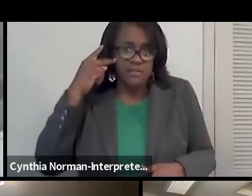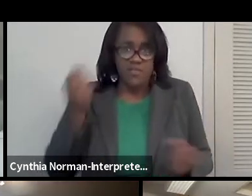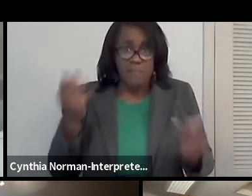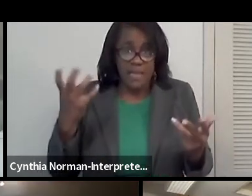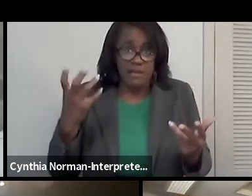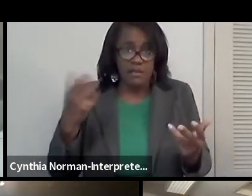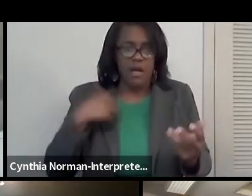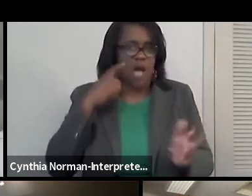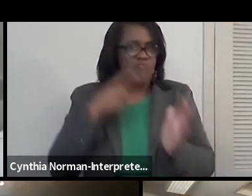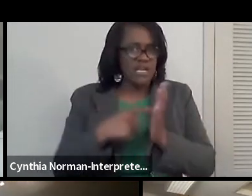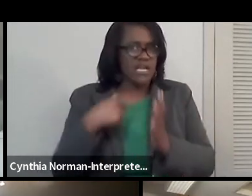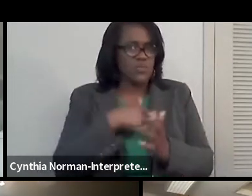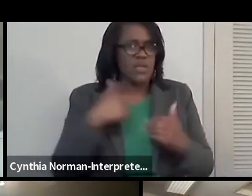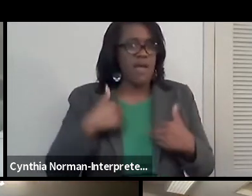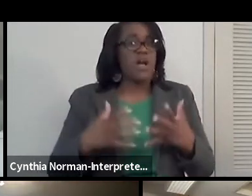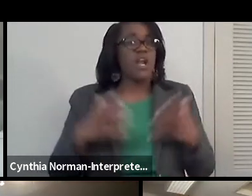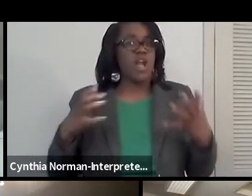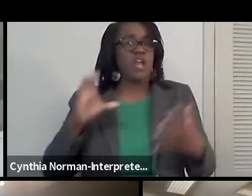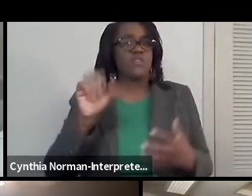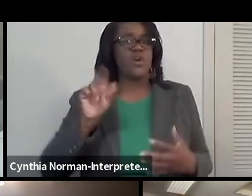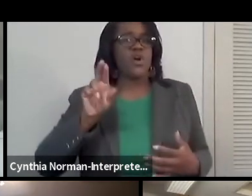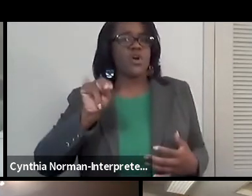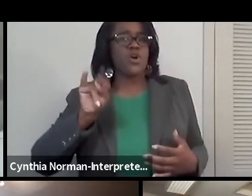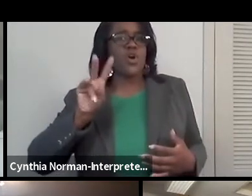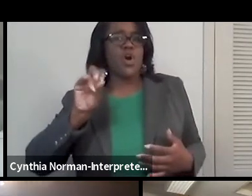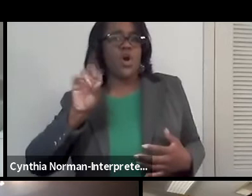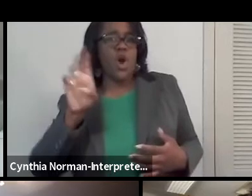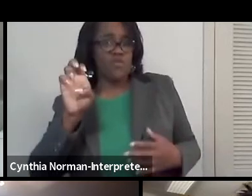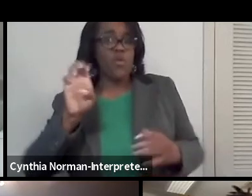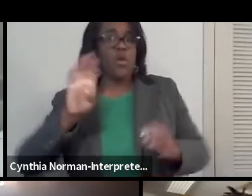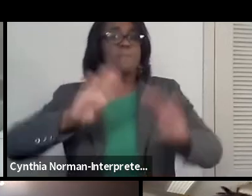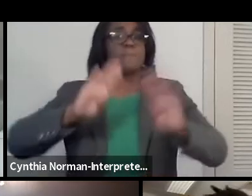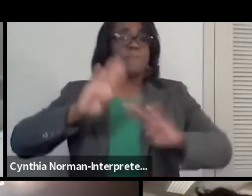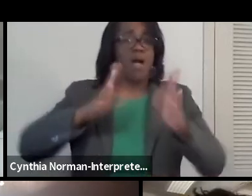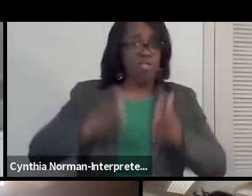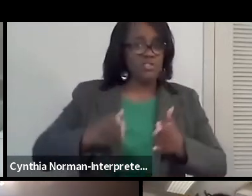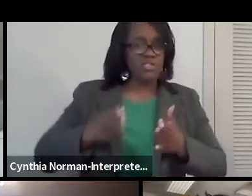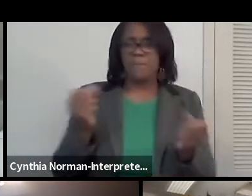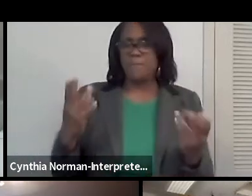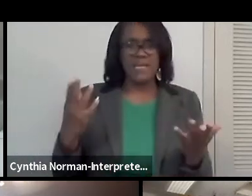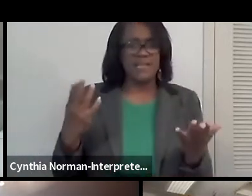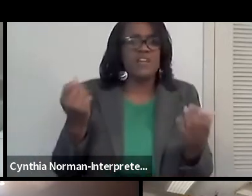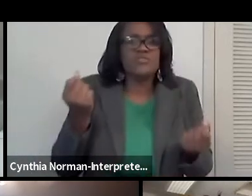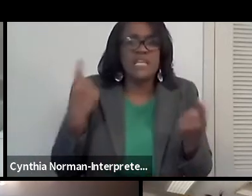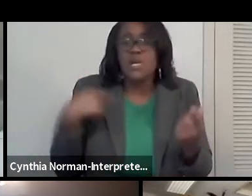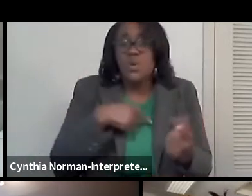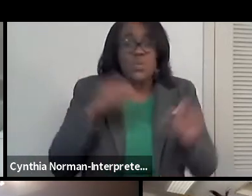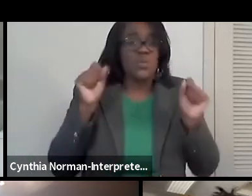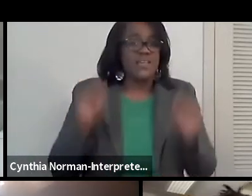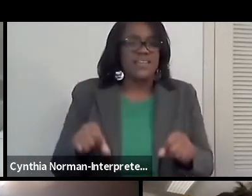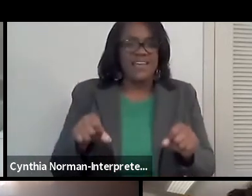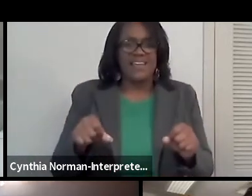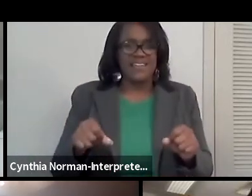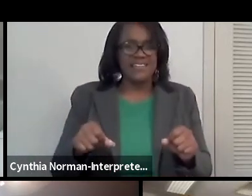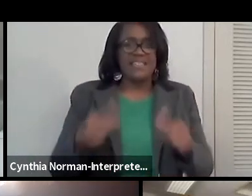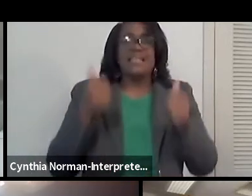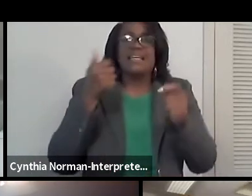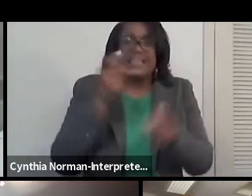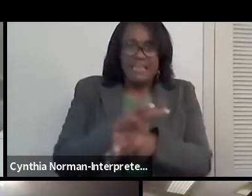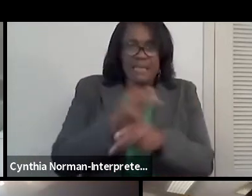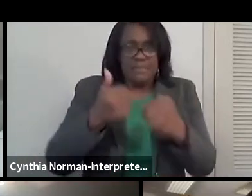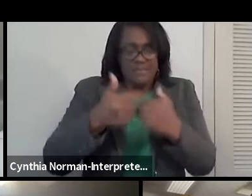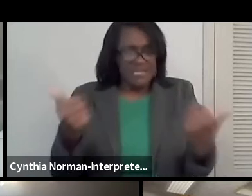I recognize we have a lot of carnivore biologists on here, but many mammals generally, is this understanding that we can keep our separate distance from